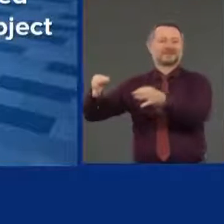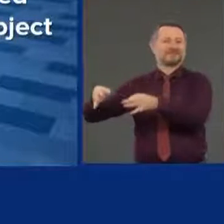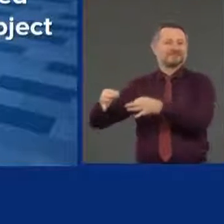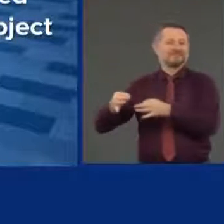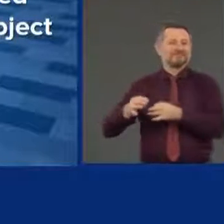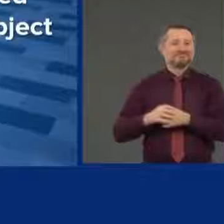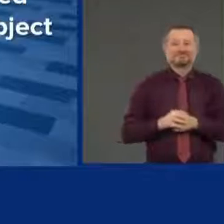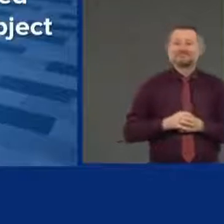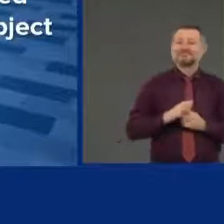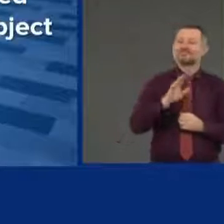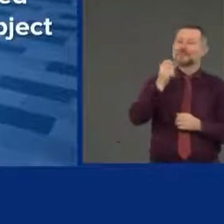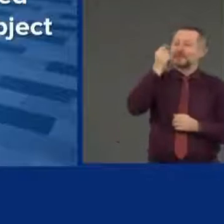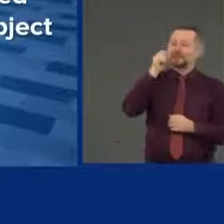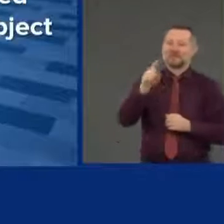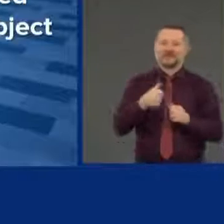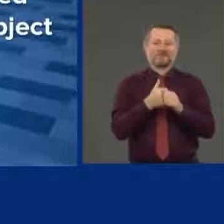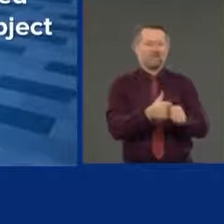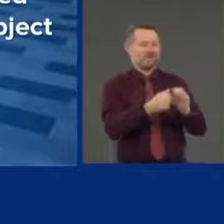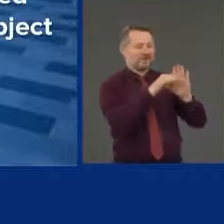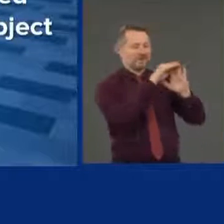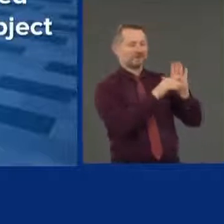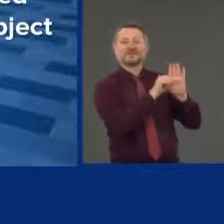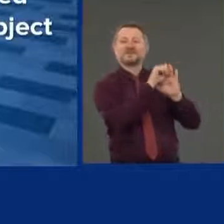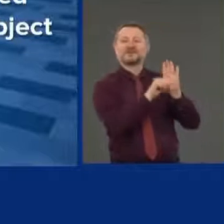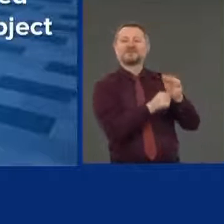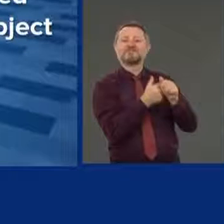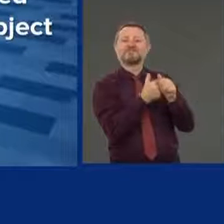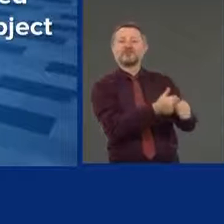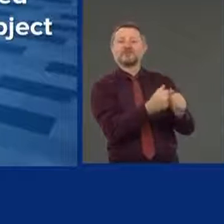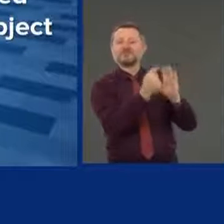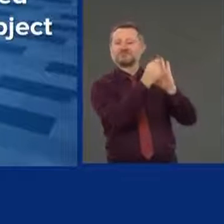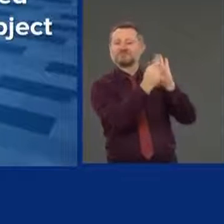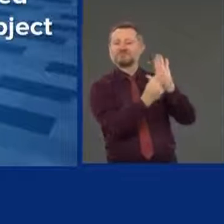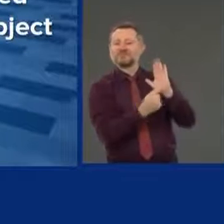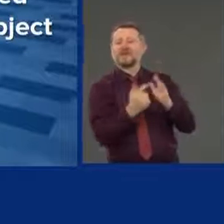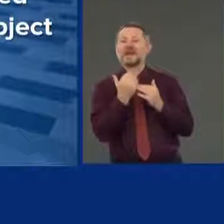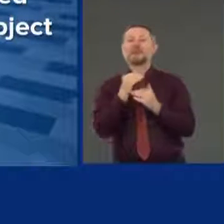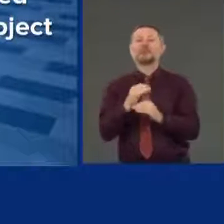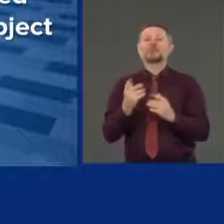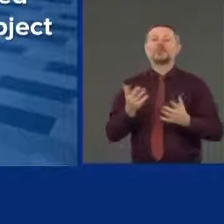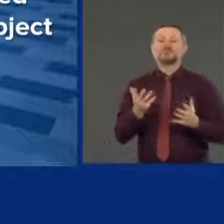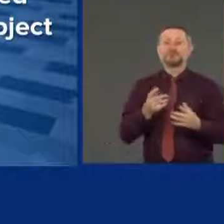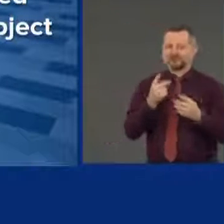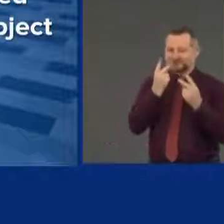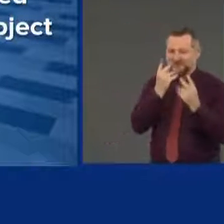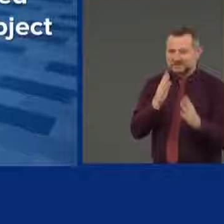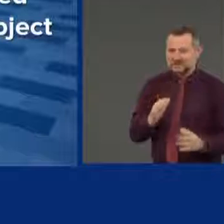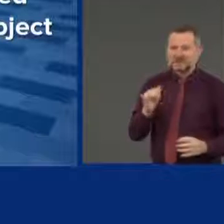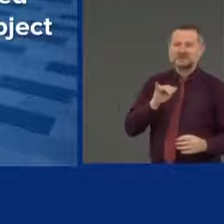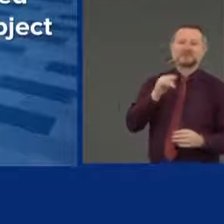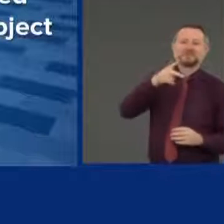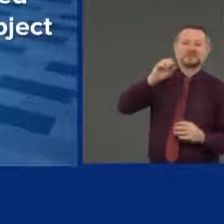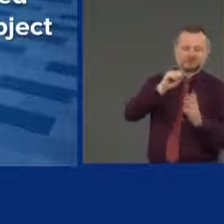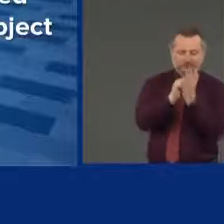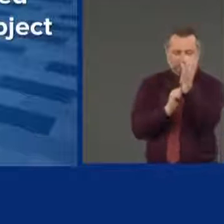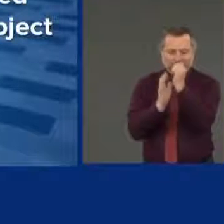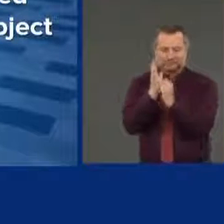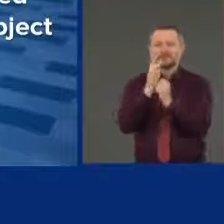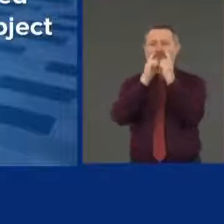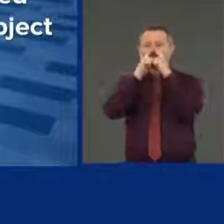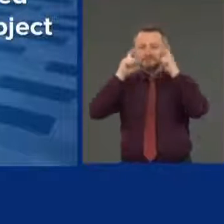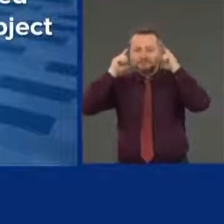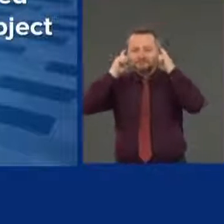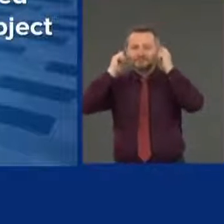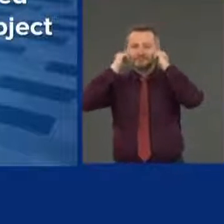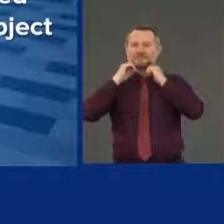to state guidelines that have limited visits, PPE, temperature checks, etc. Obviously, we need to